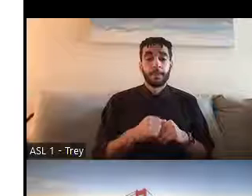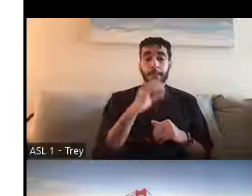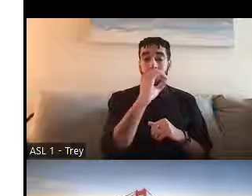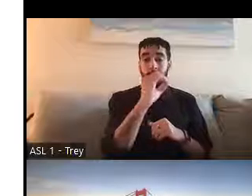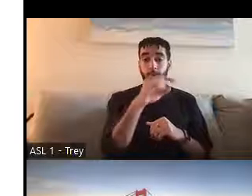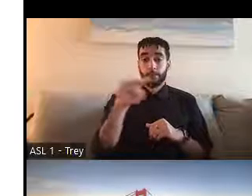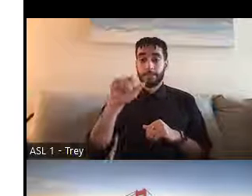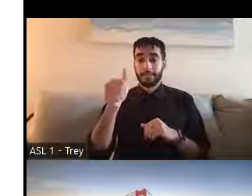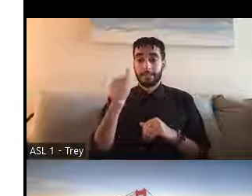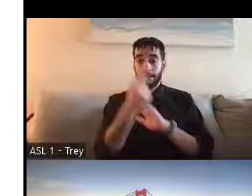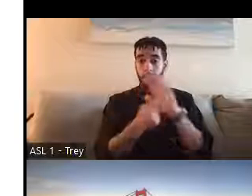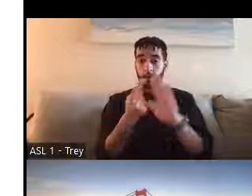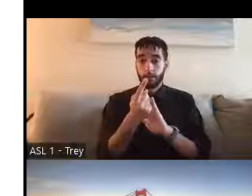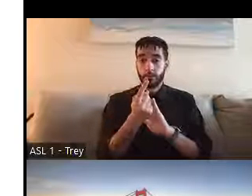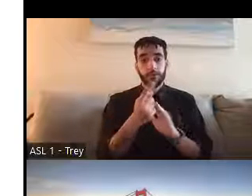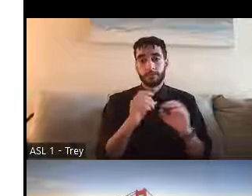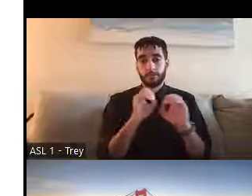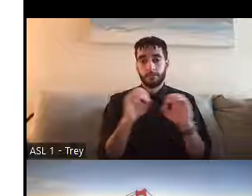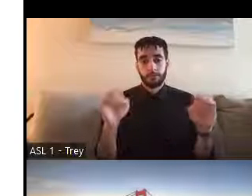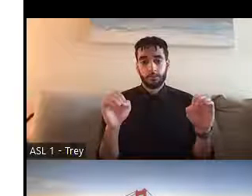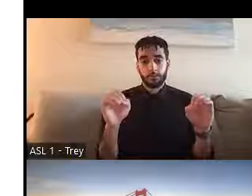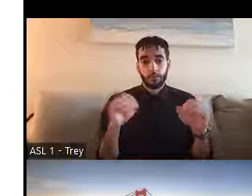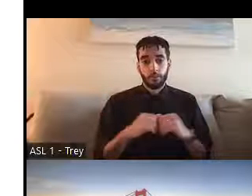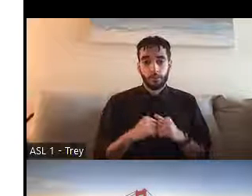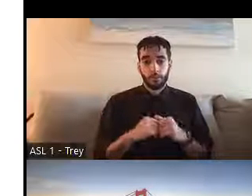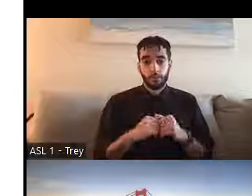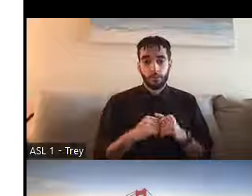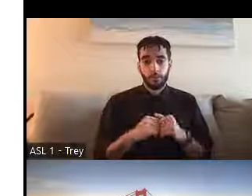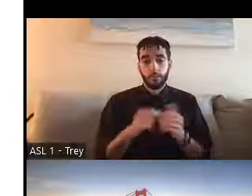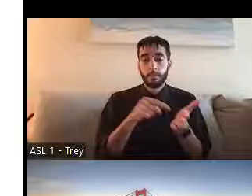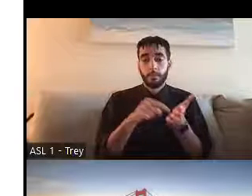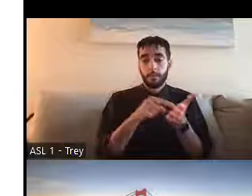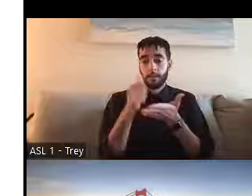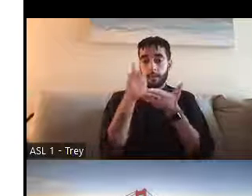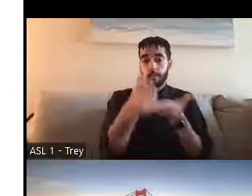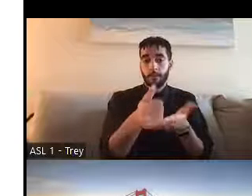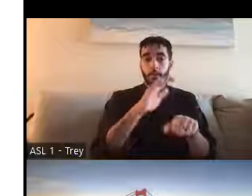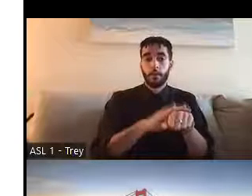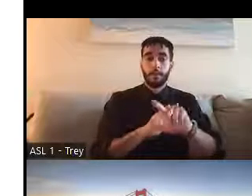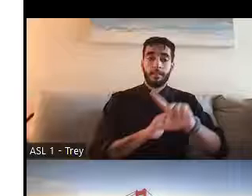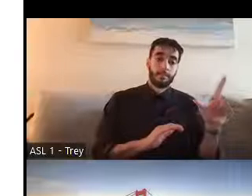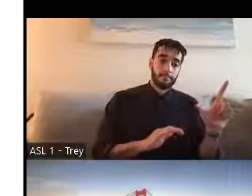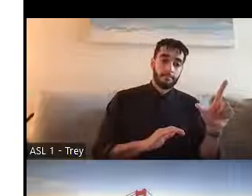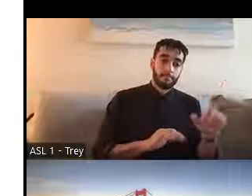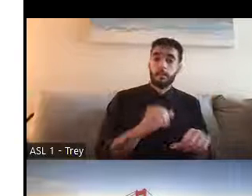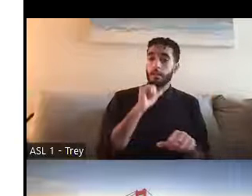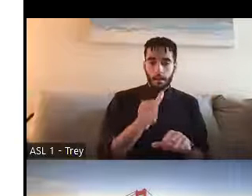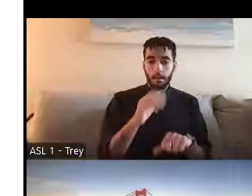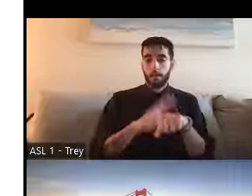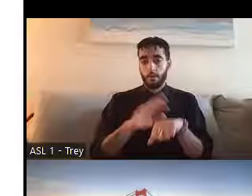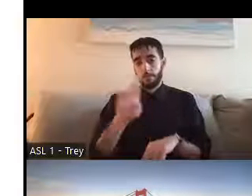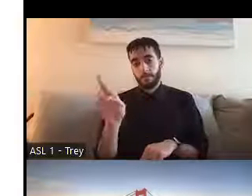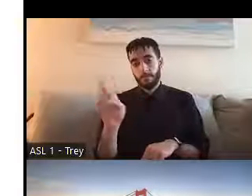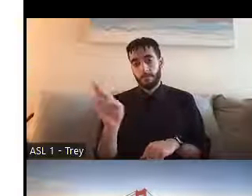hours of unpaid help on the left and 0 to 10 hours of unpaid help on the right. Of the caregivers that are being served here have